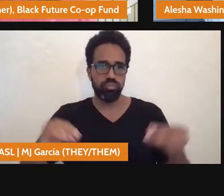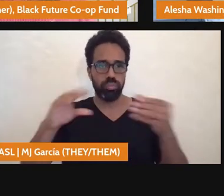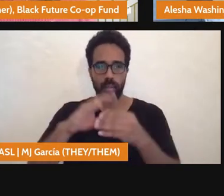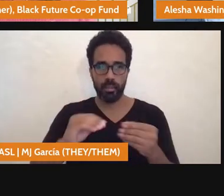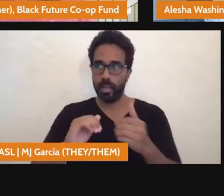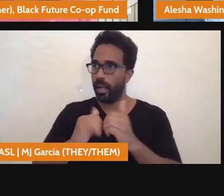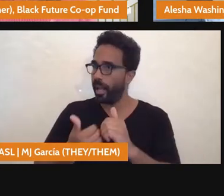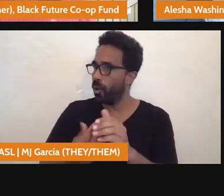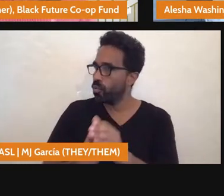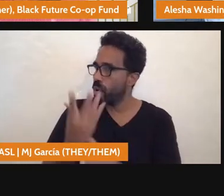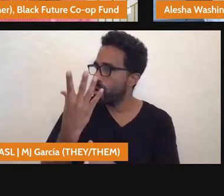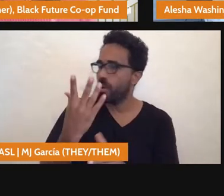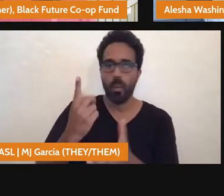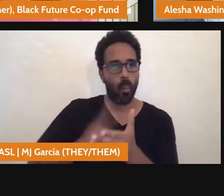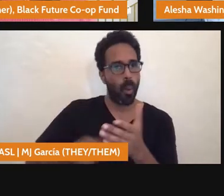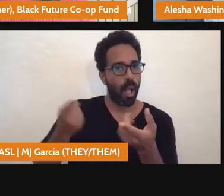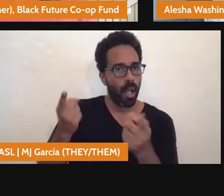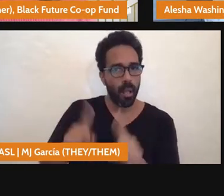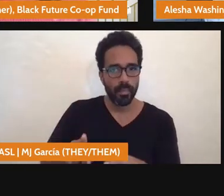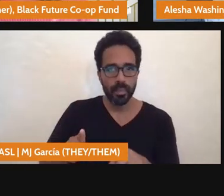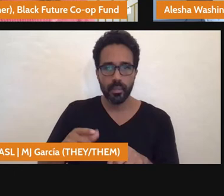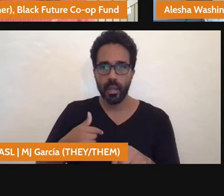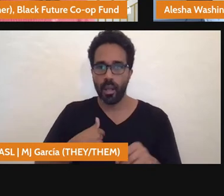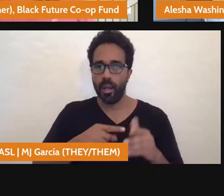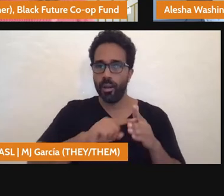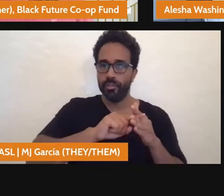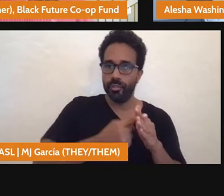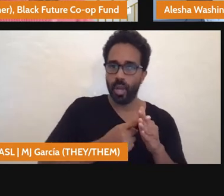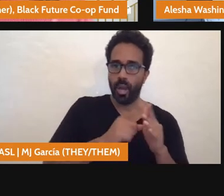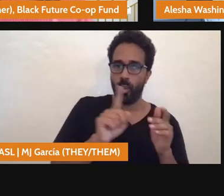your starting point and where you're going, I think